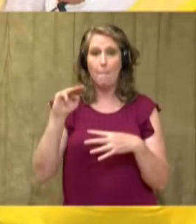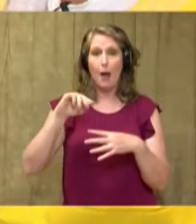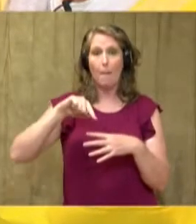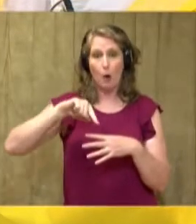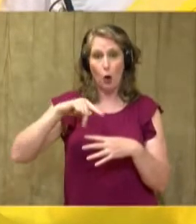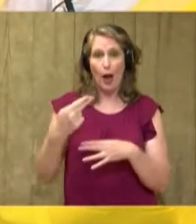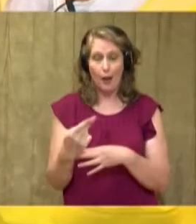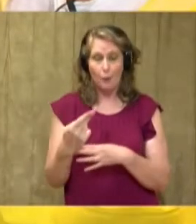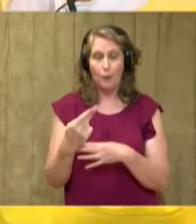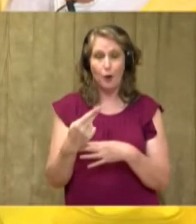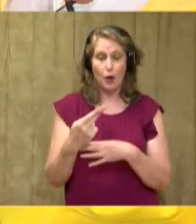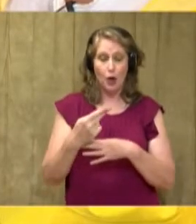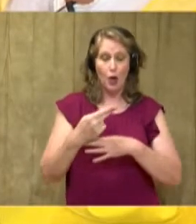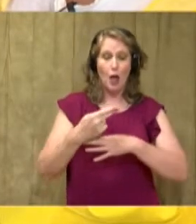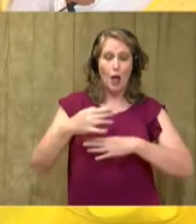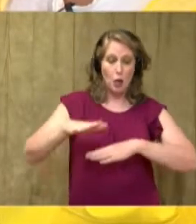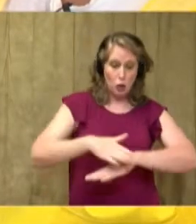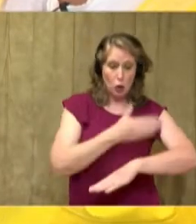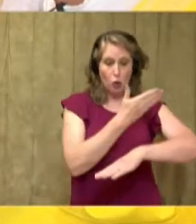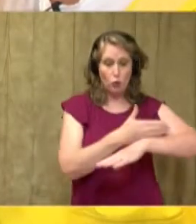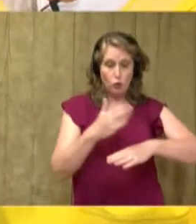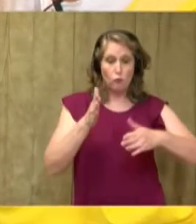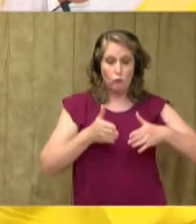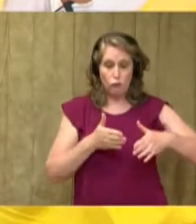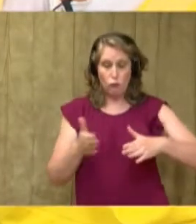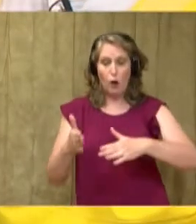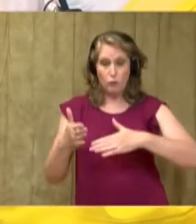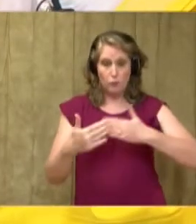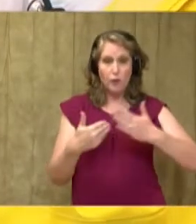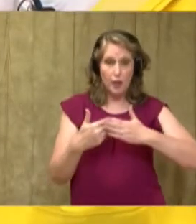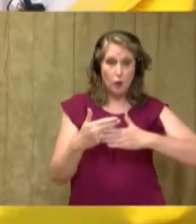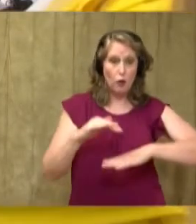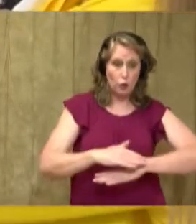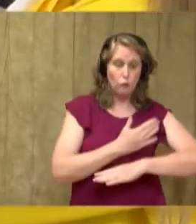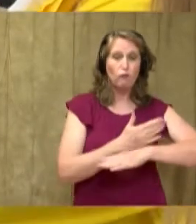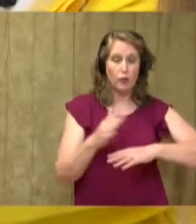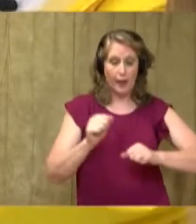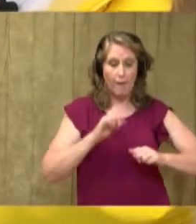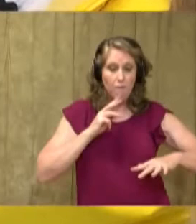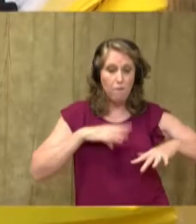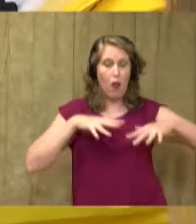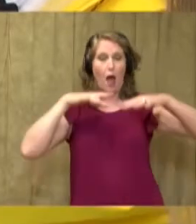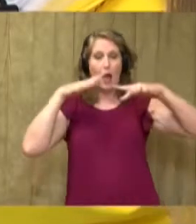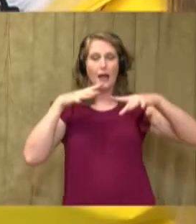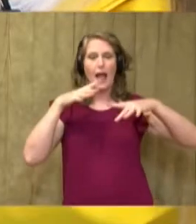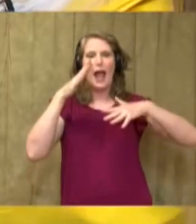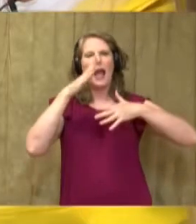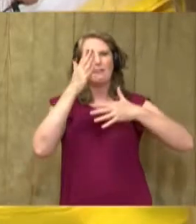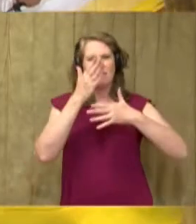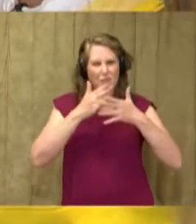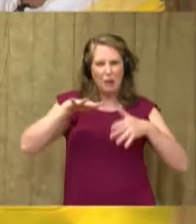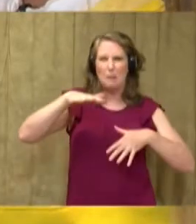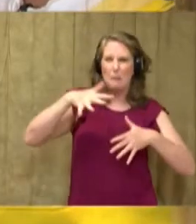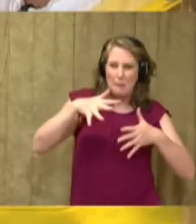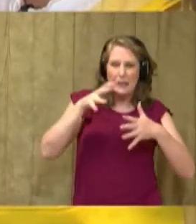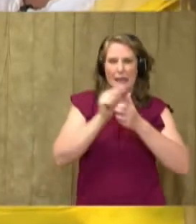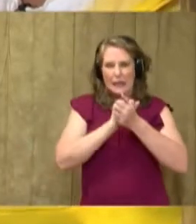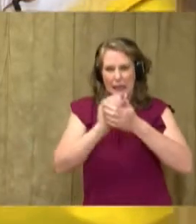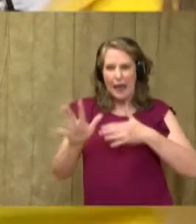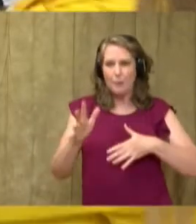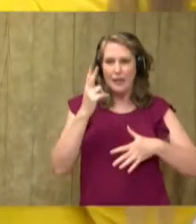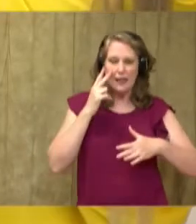hour. Coastal roads flood and there is moderate damage. Okay, so we see some flooding. Oh my